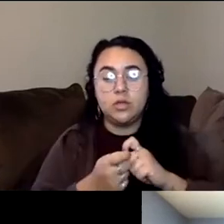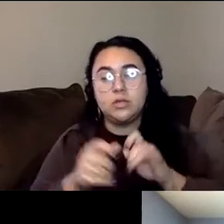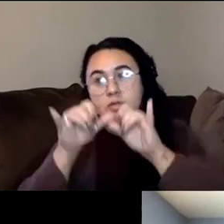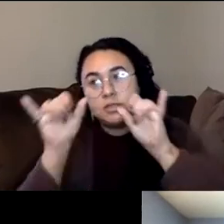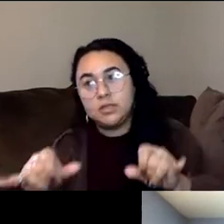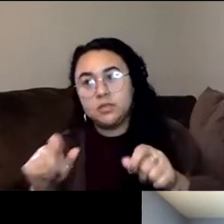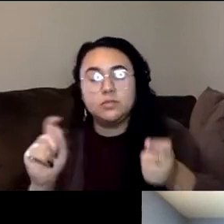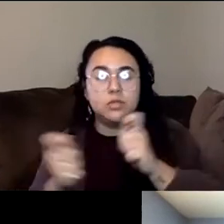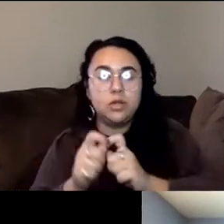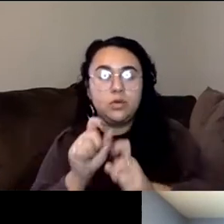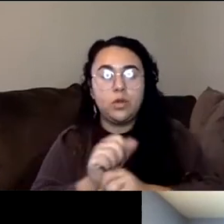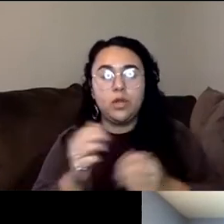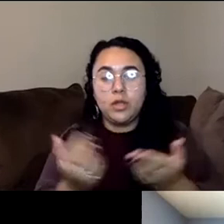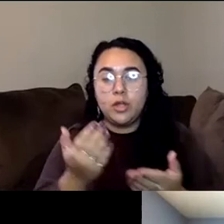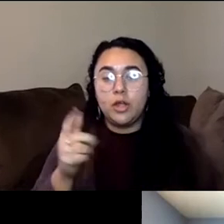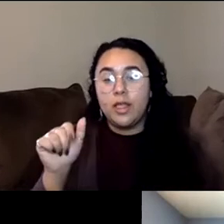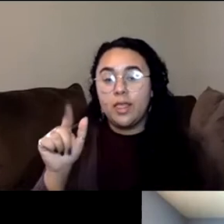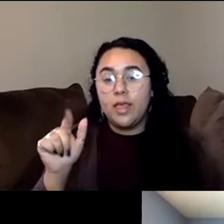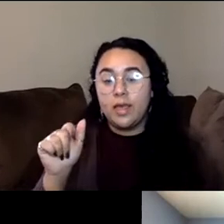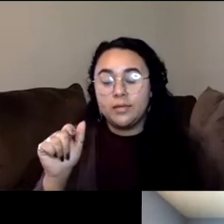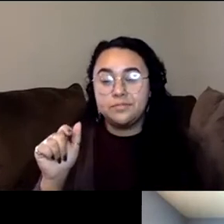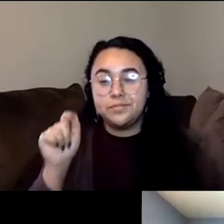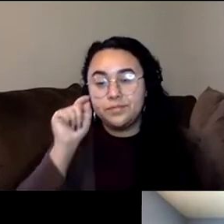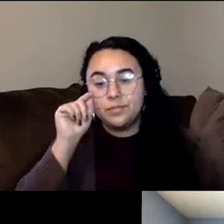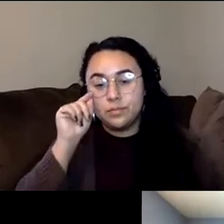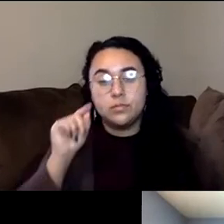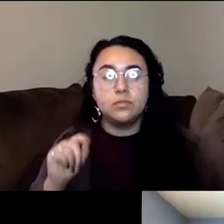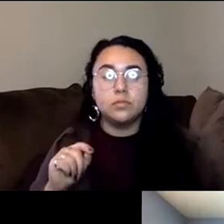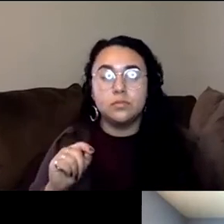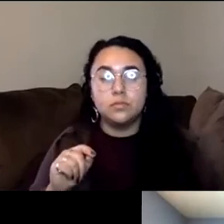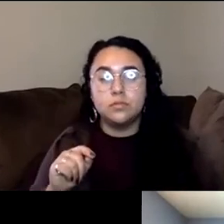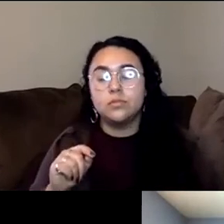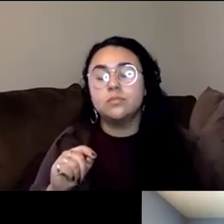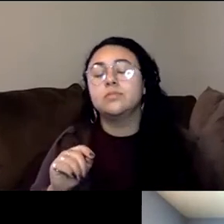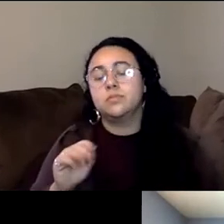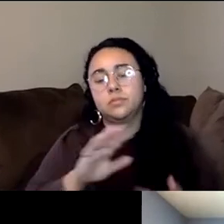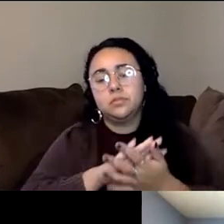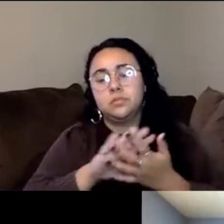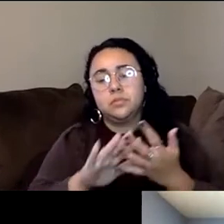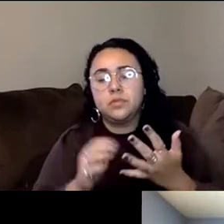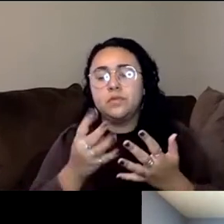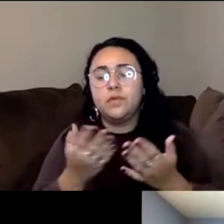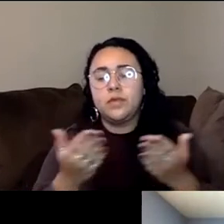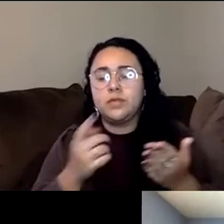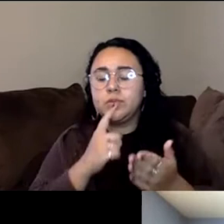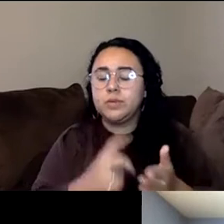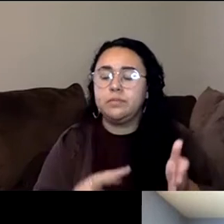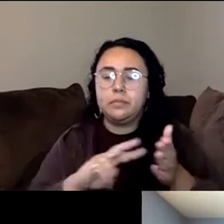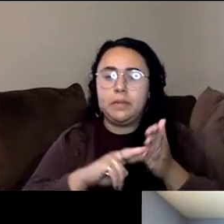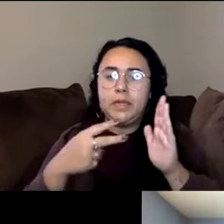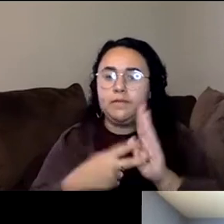work here in Los Angeles. And there's a couple things that are super meaningful. One, the opportunity to continue to